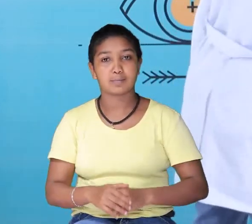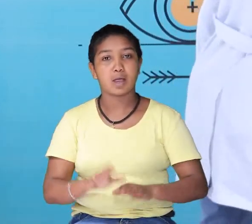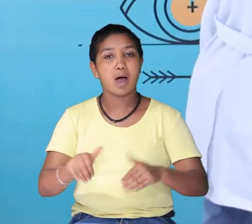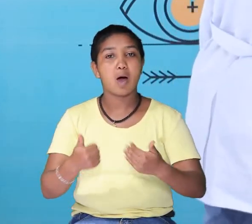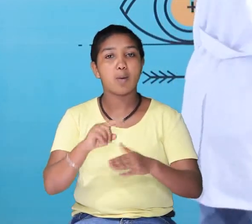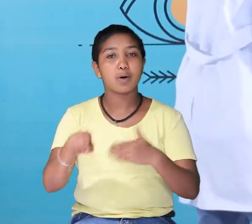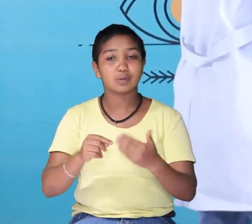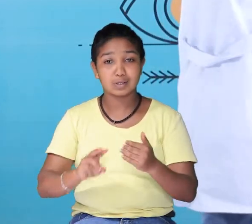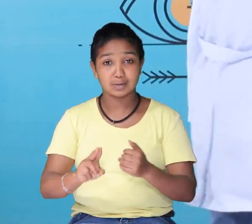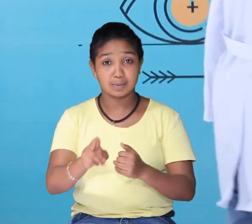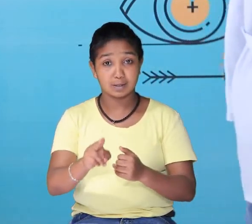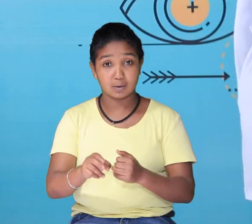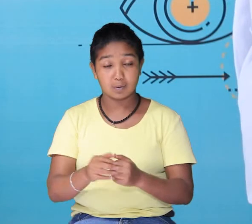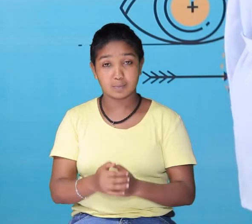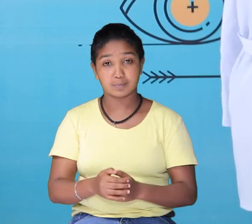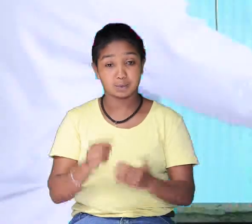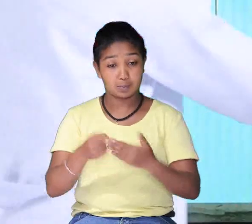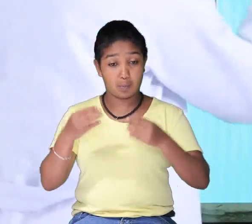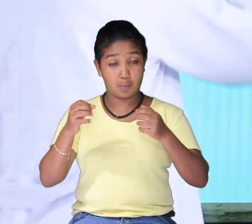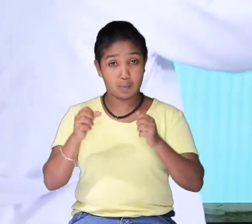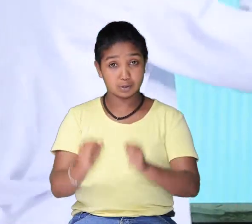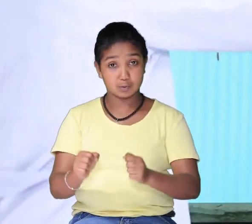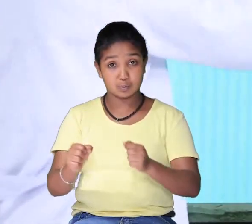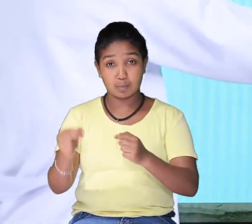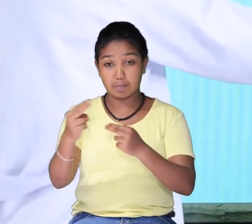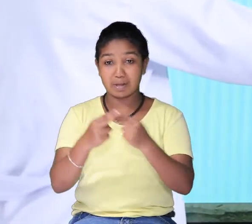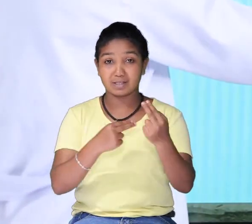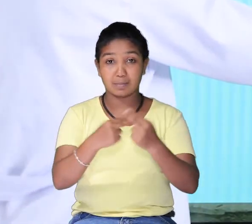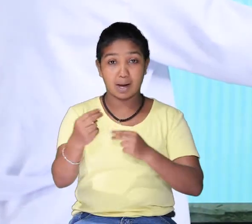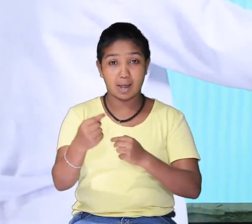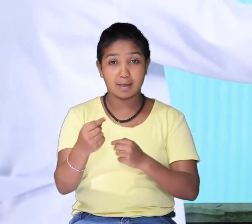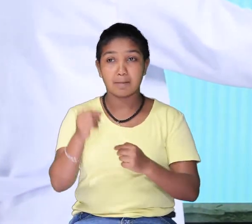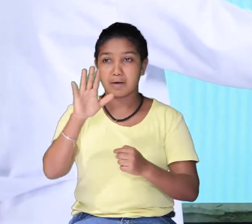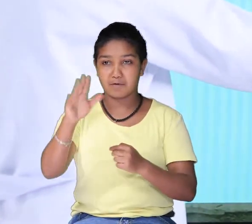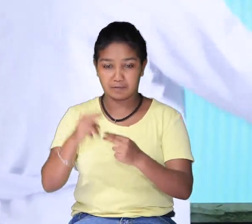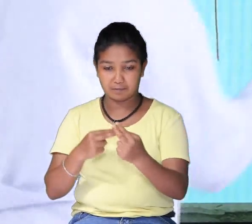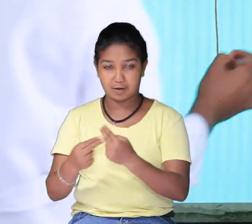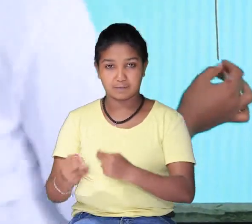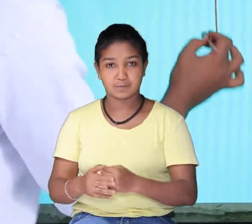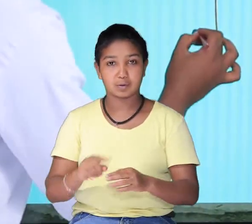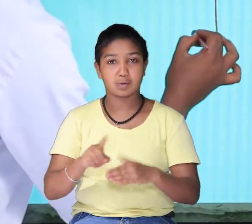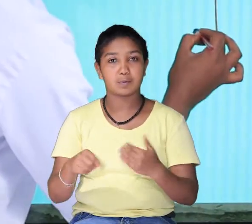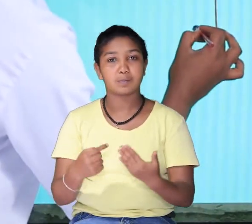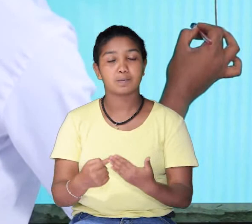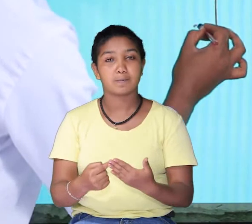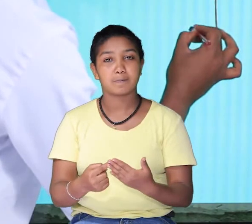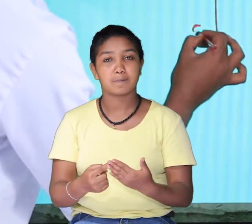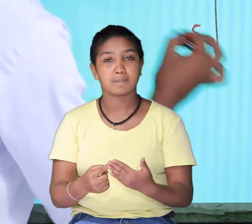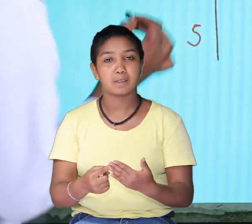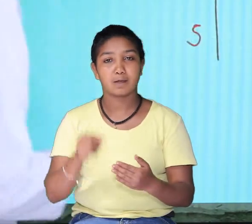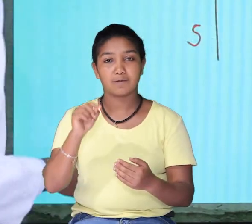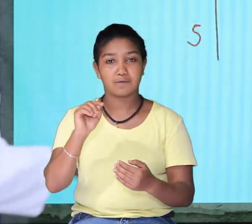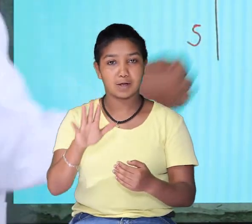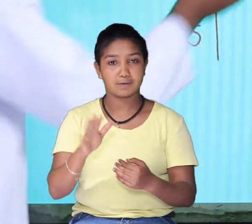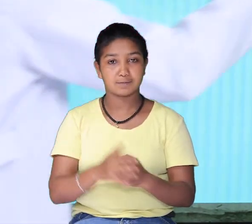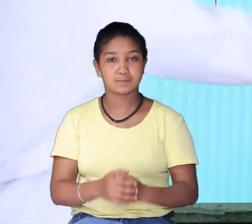How about the speed or the momentum? It's possible to multiply this by 5 actually. Therefore, it's possible to have